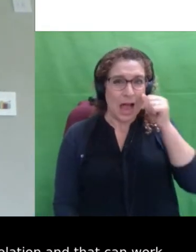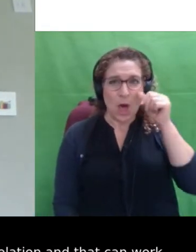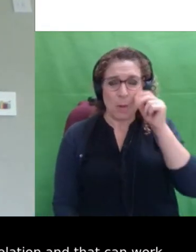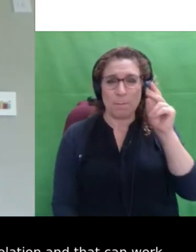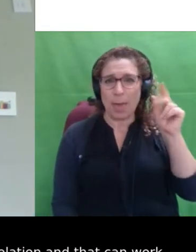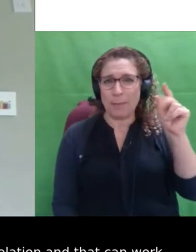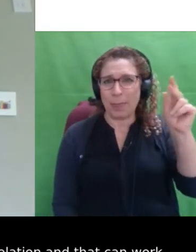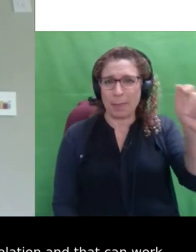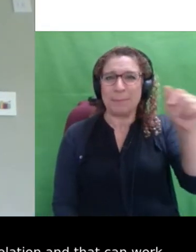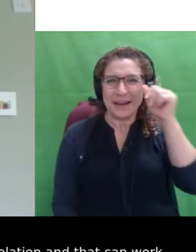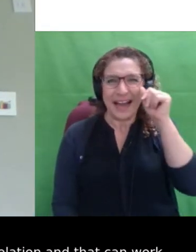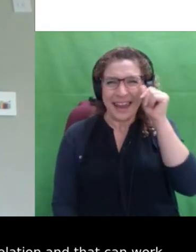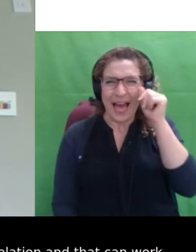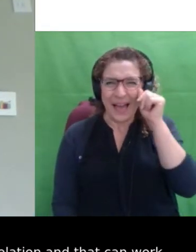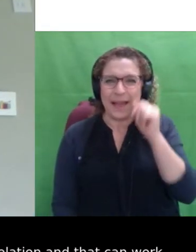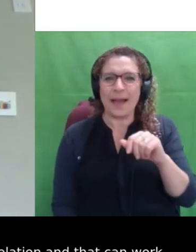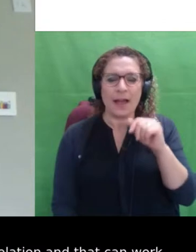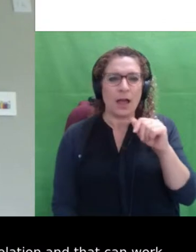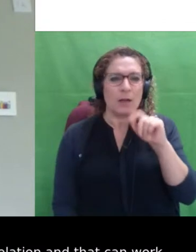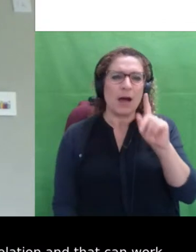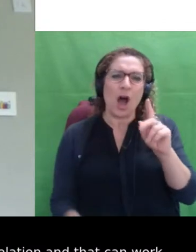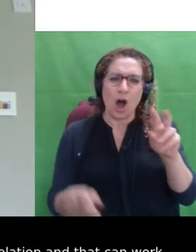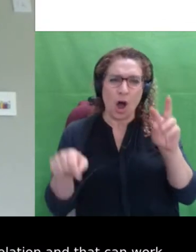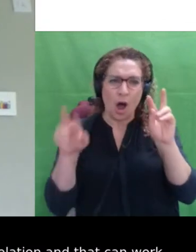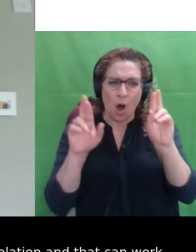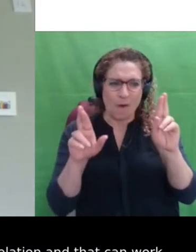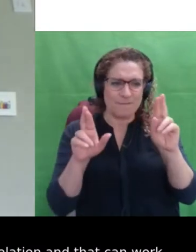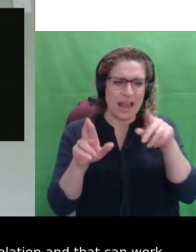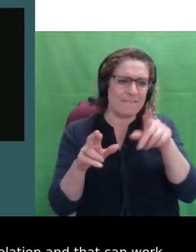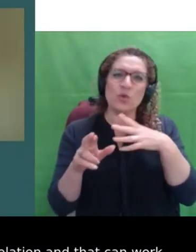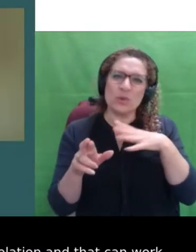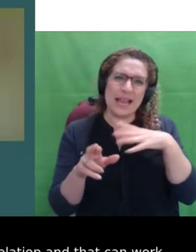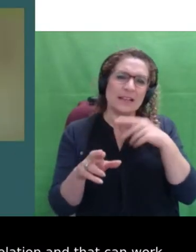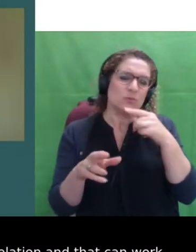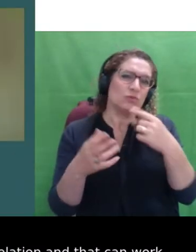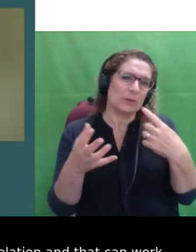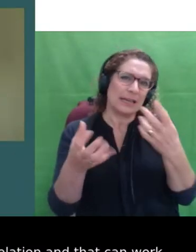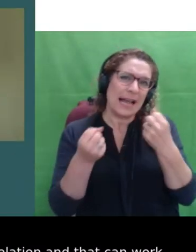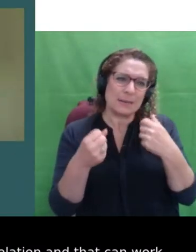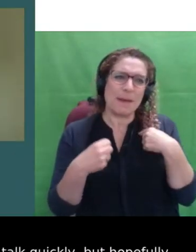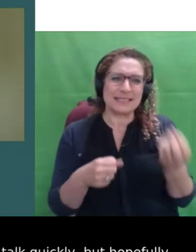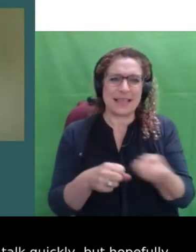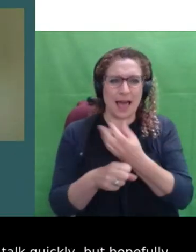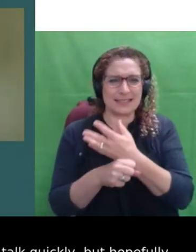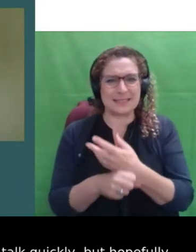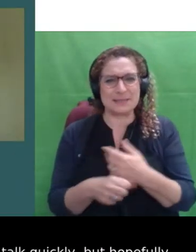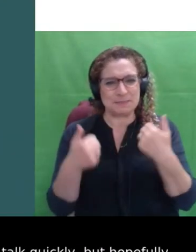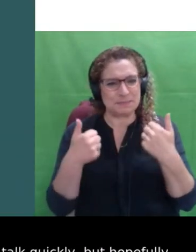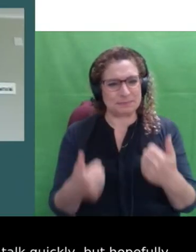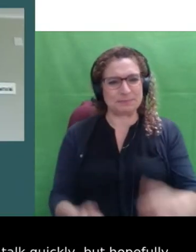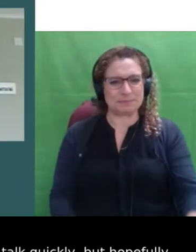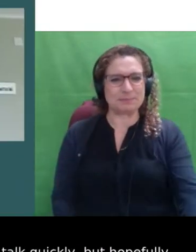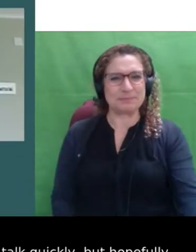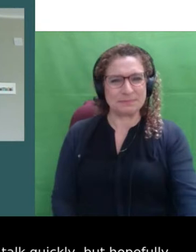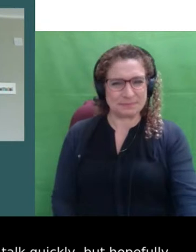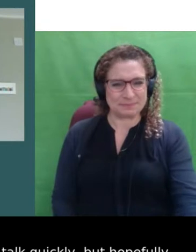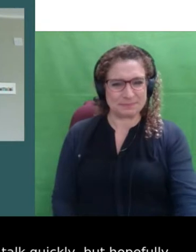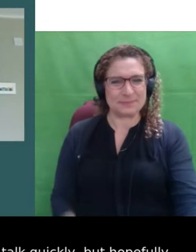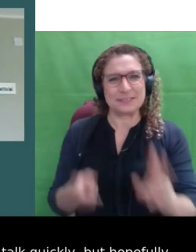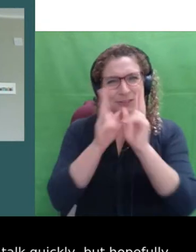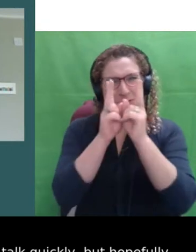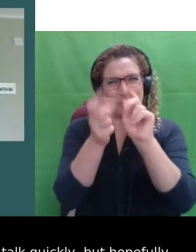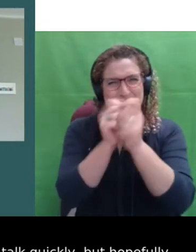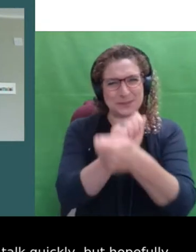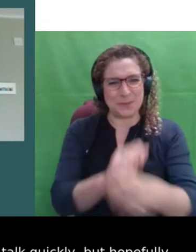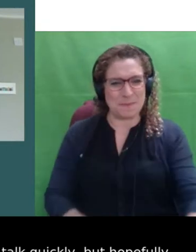quickly um but hopefully you'll get my slides if you need them very happy to answer any questions thanks so